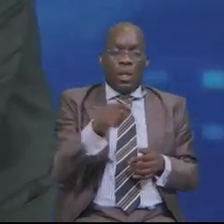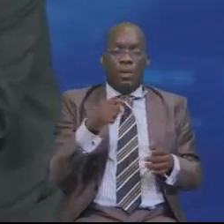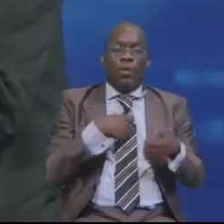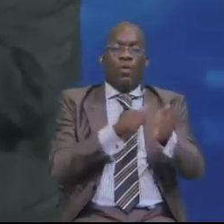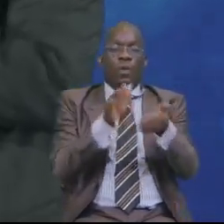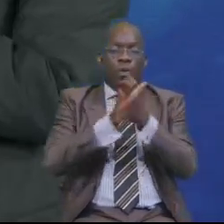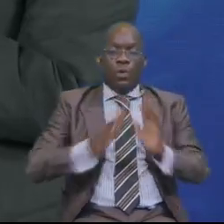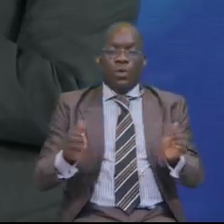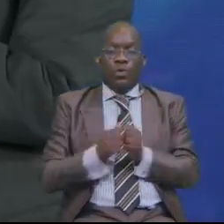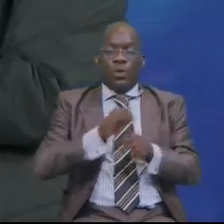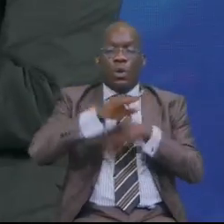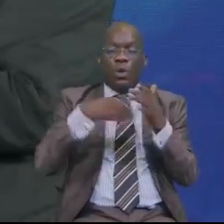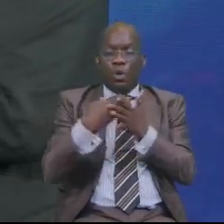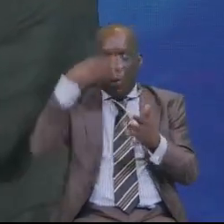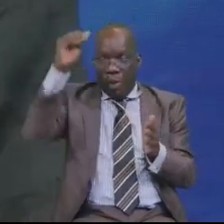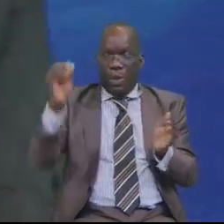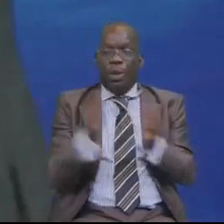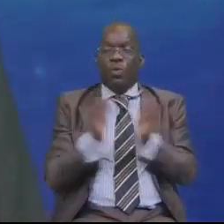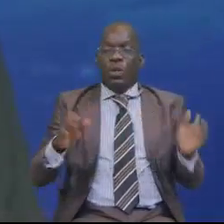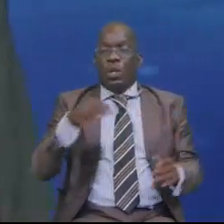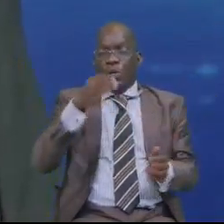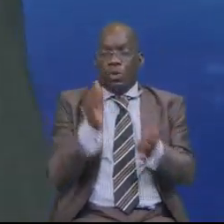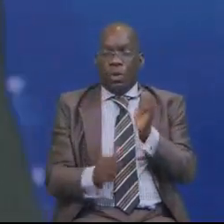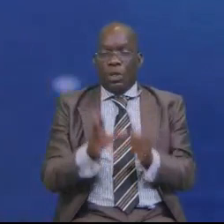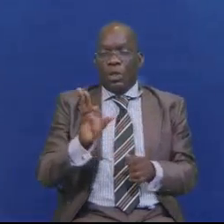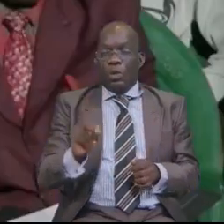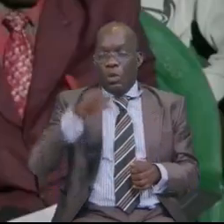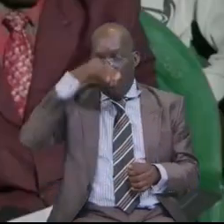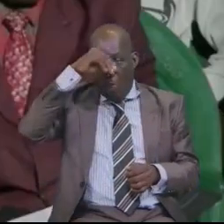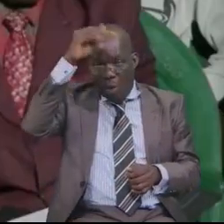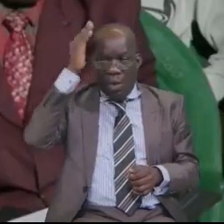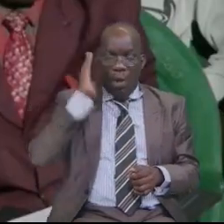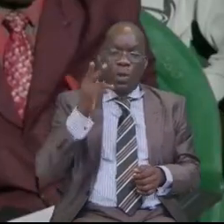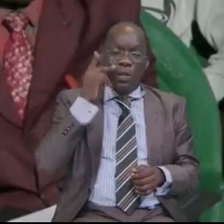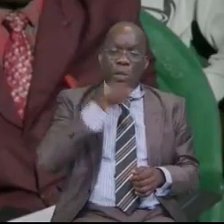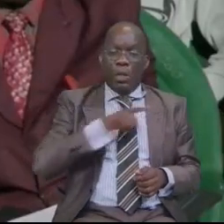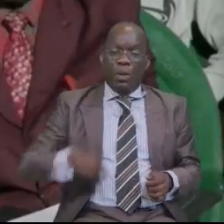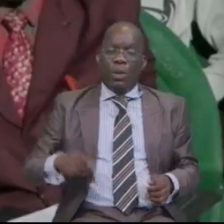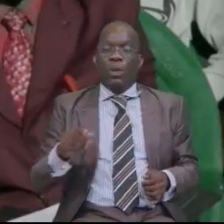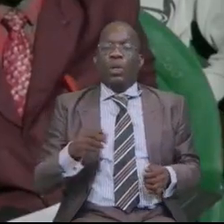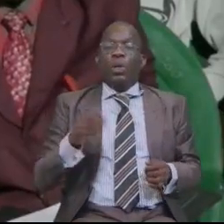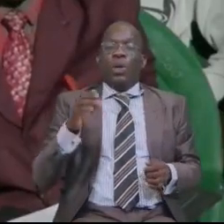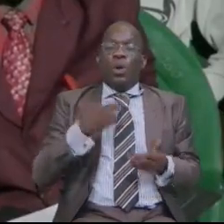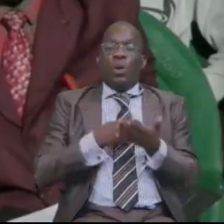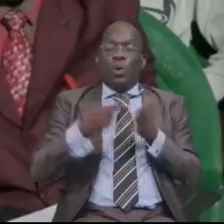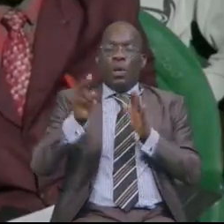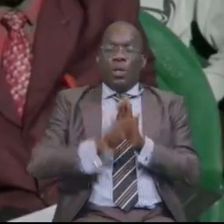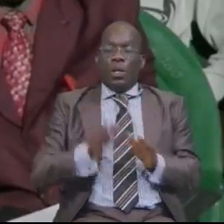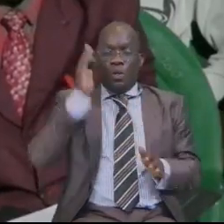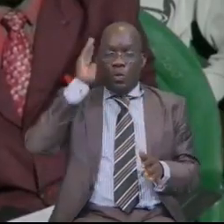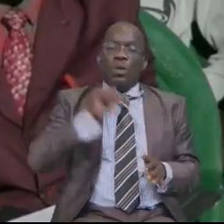holiness without which no man shall see the Lord. Holiness will not be missing in